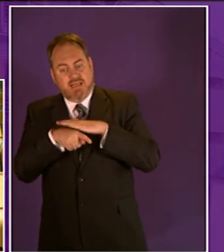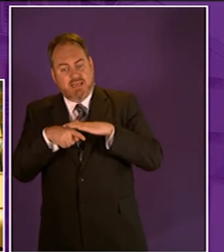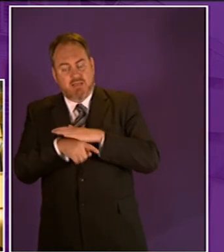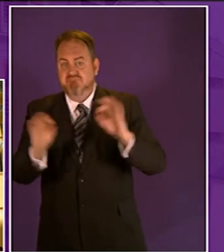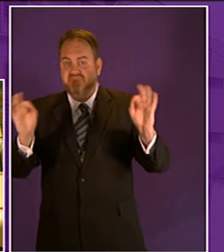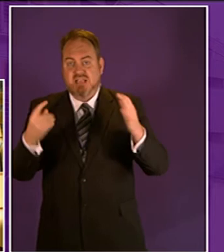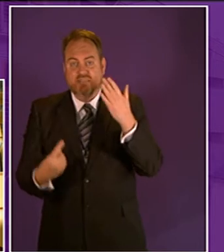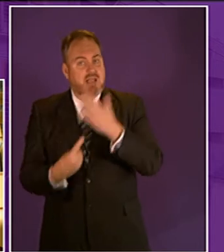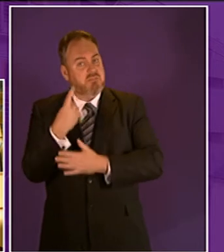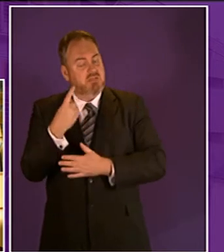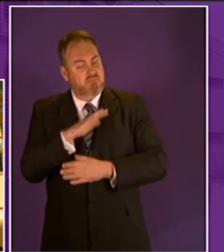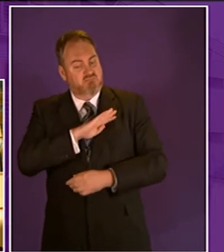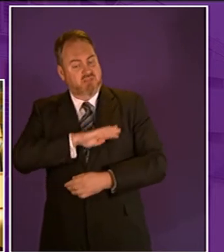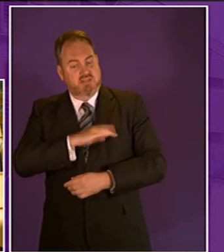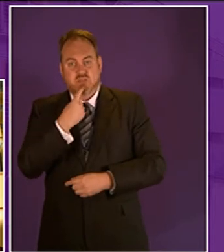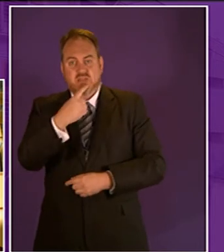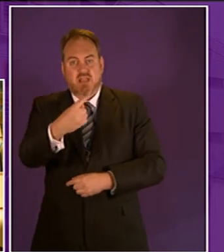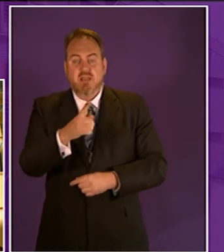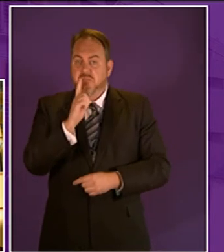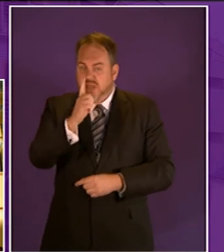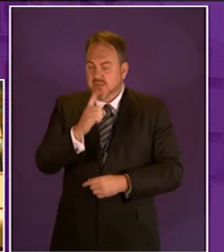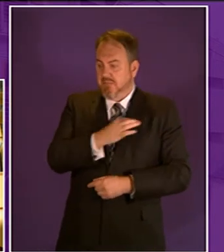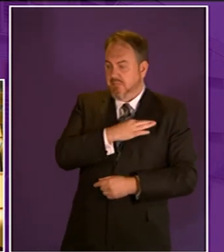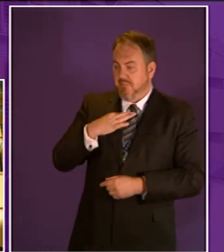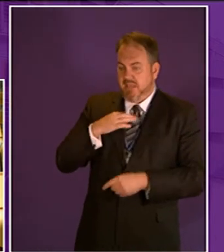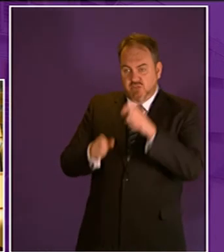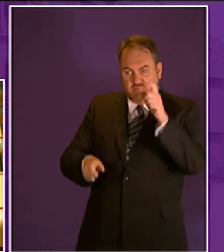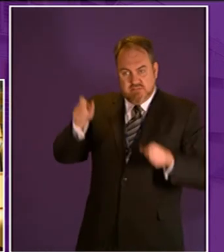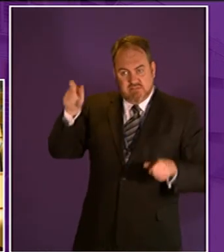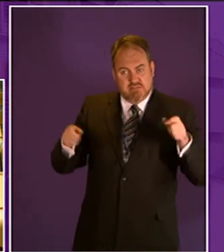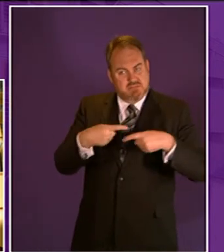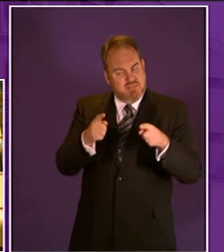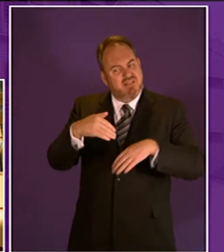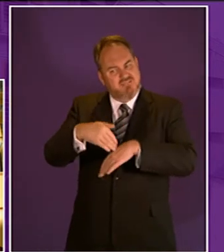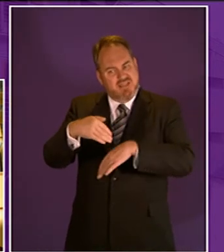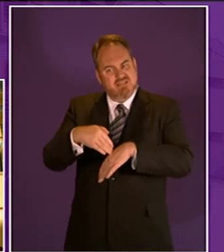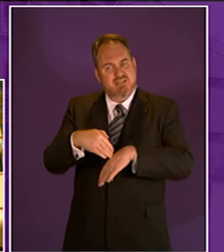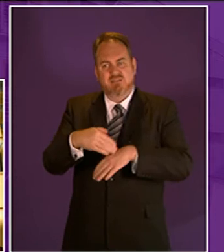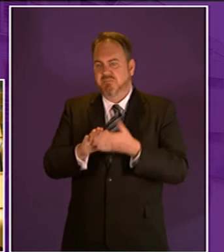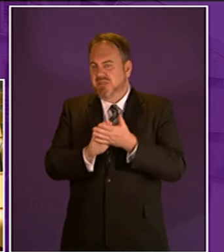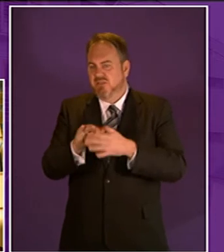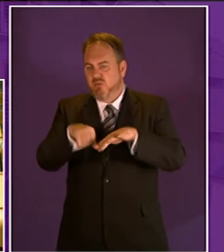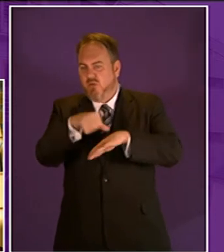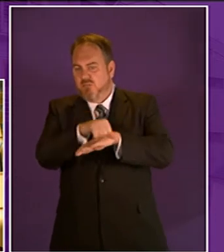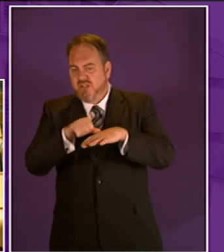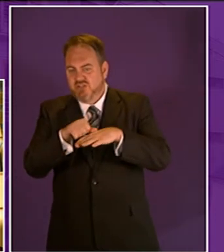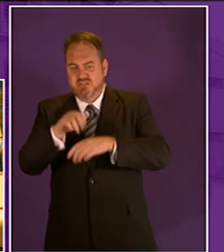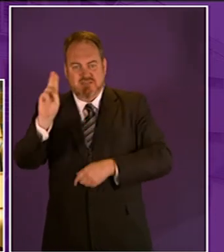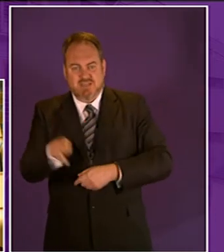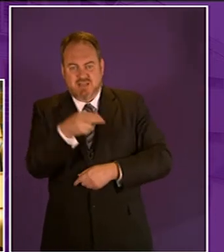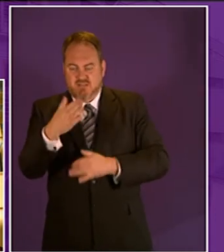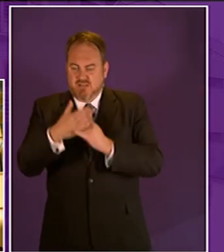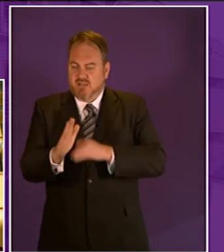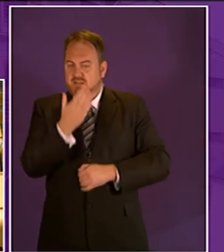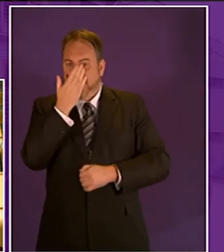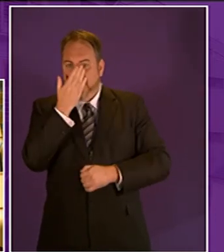in mind that this is not just about infrastructure, but patients in our hospitals and health centres have been affected. Operations were cancelled and people were not able to